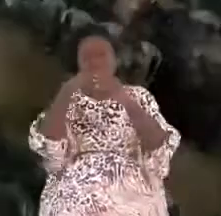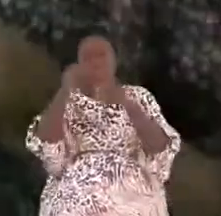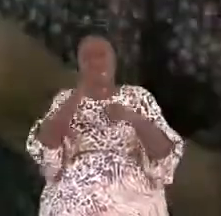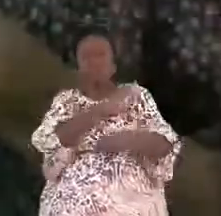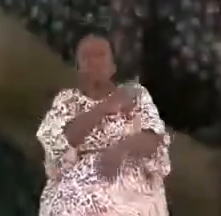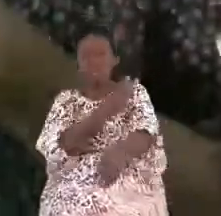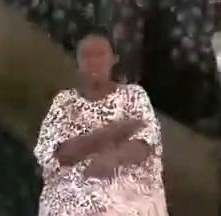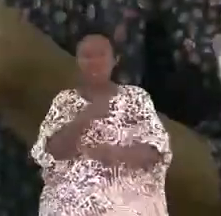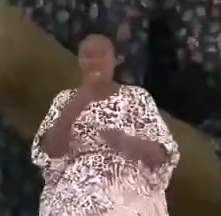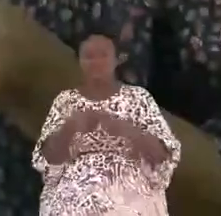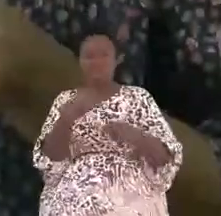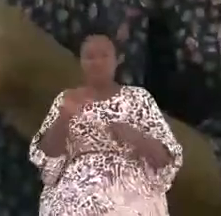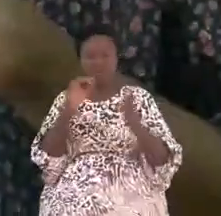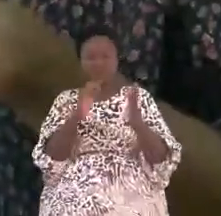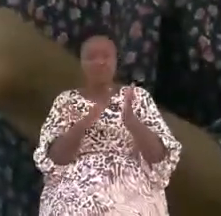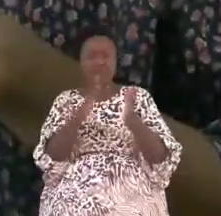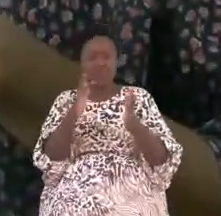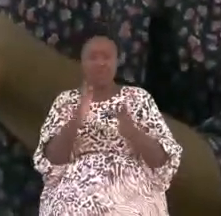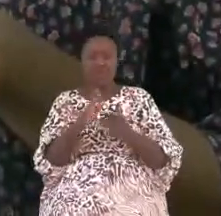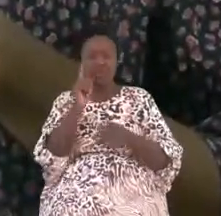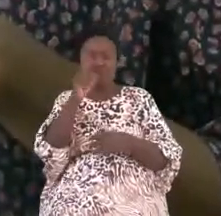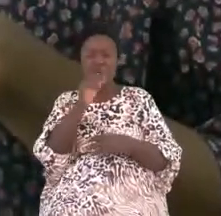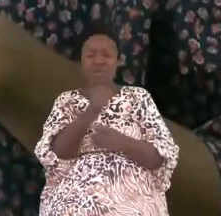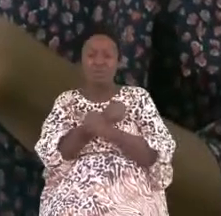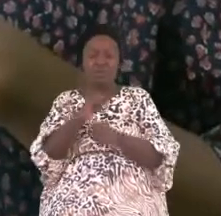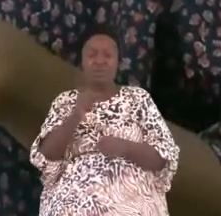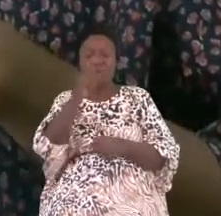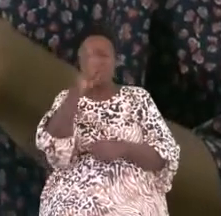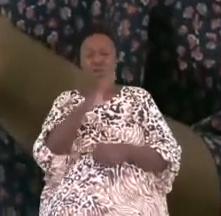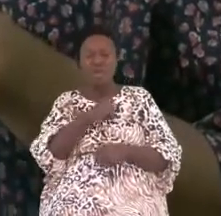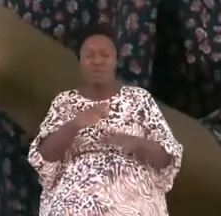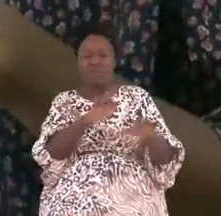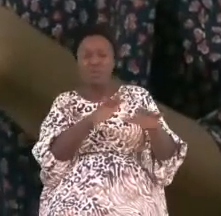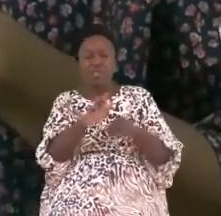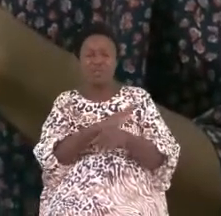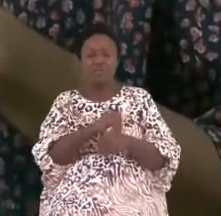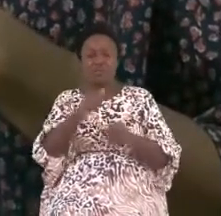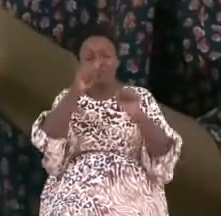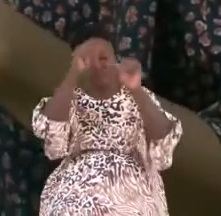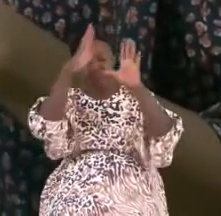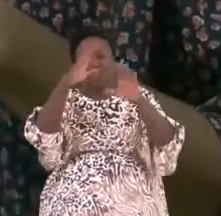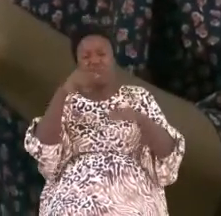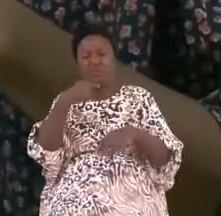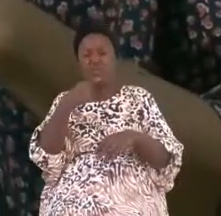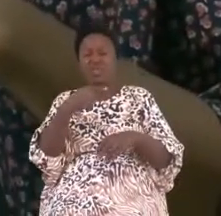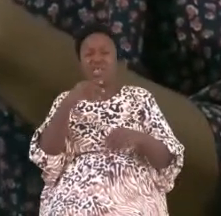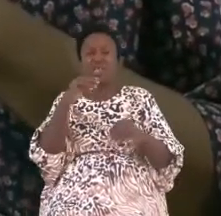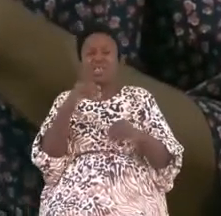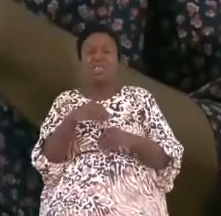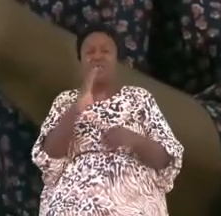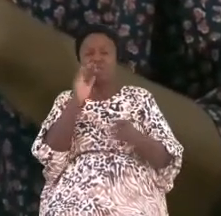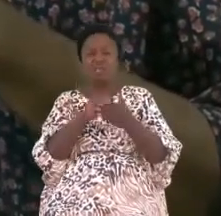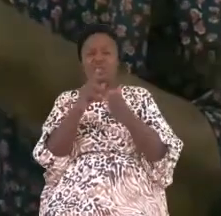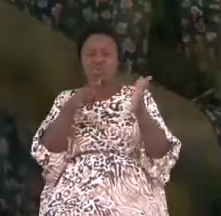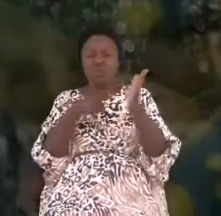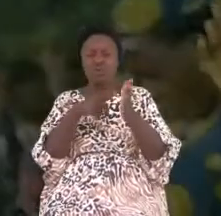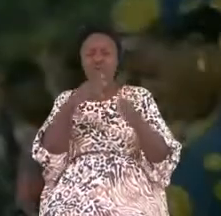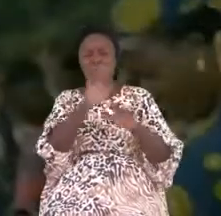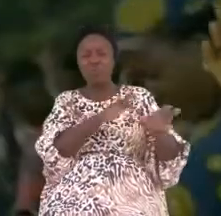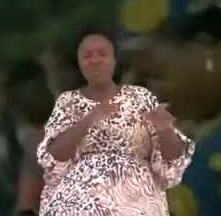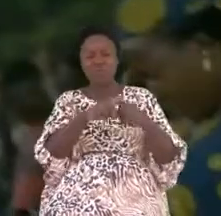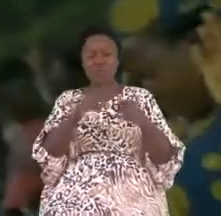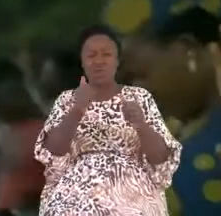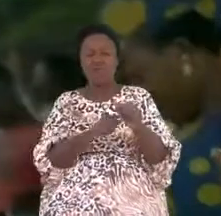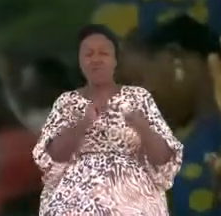jesus your loving god a merciful father you said you will show mercy to everyone and